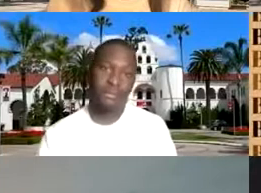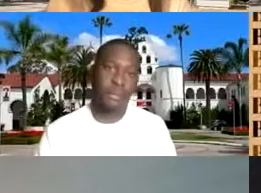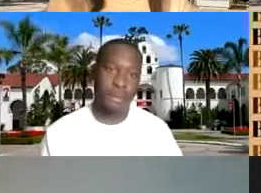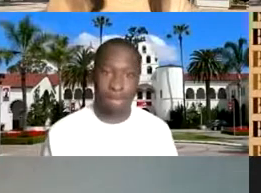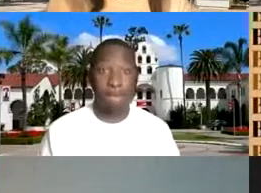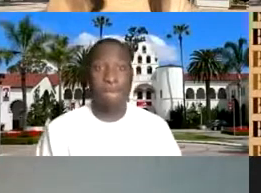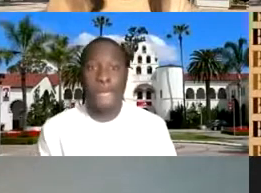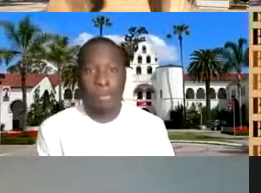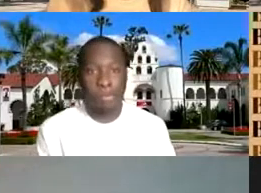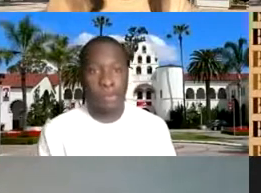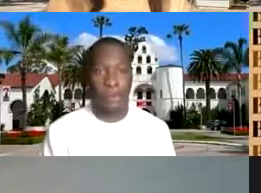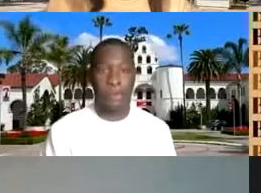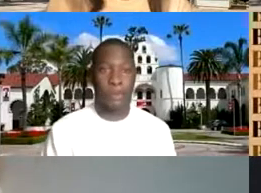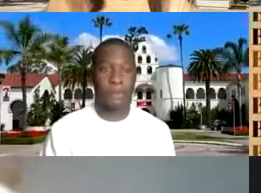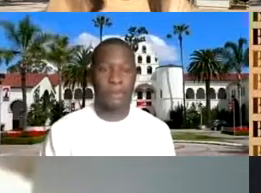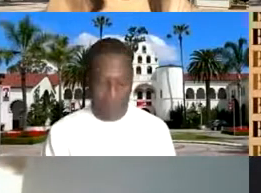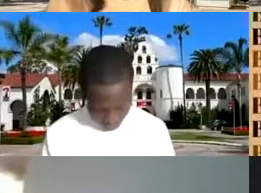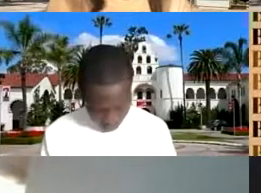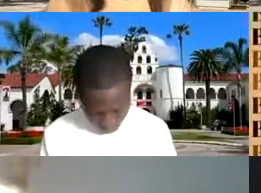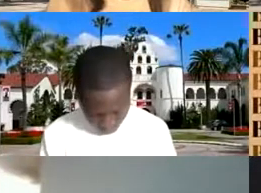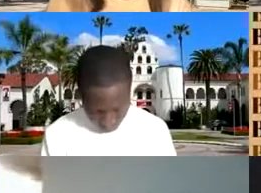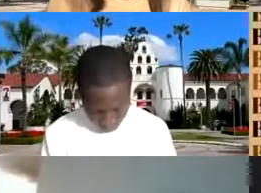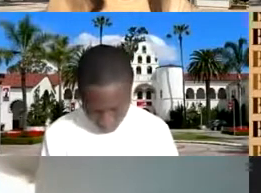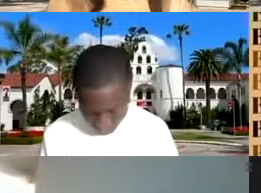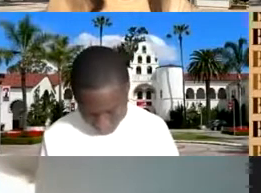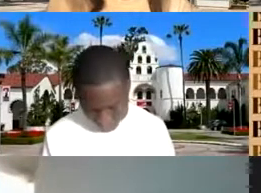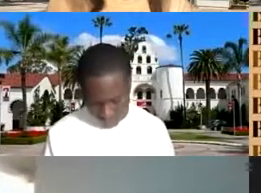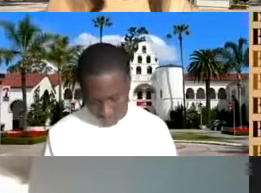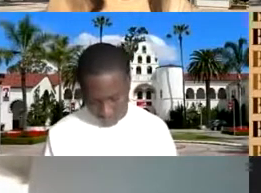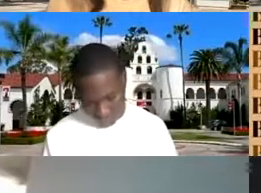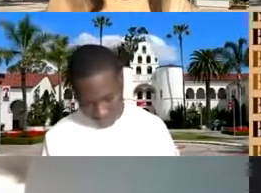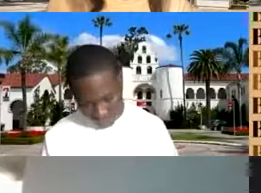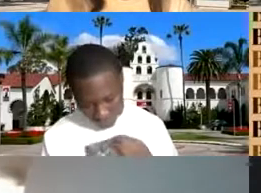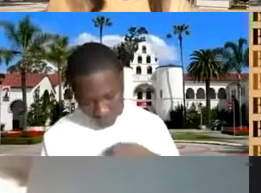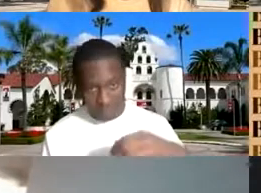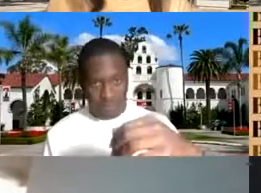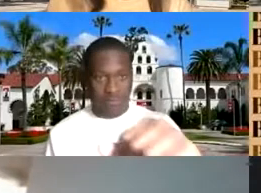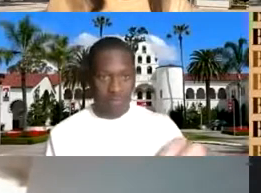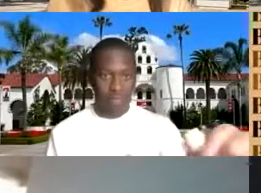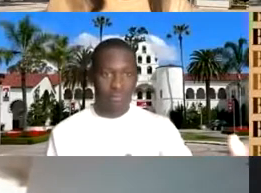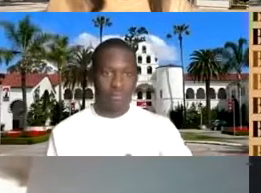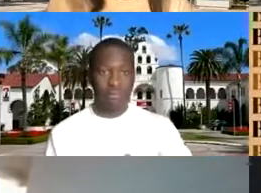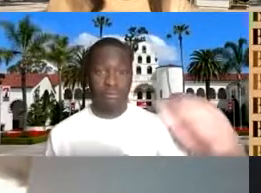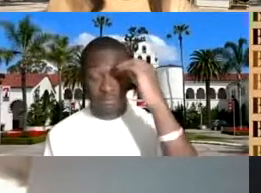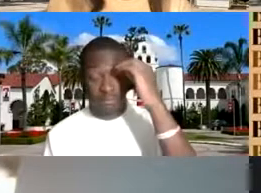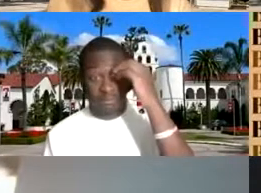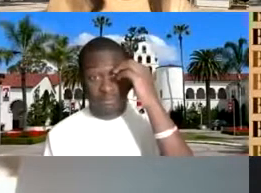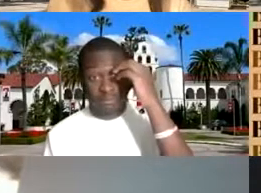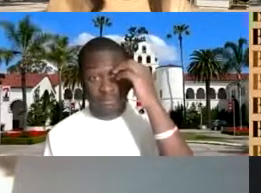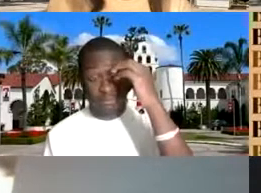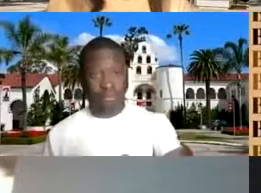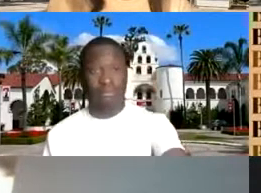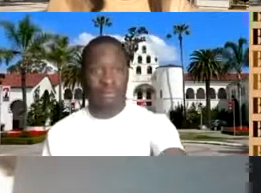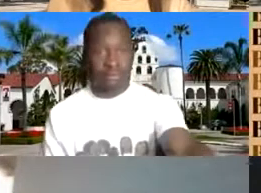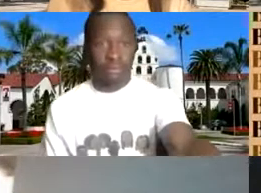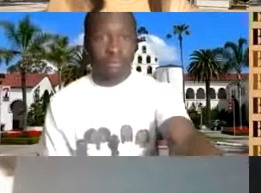to go out of your way to know about AP programs and special programs that you could use to advance yourself in your education.